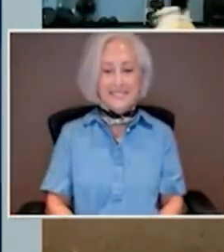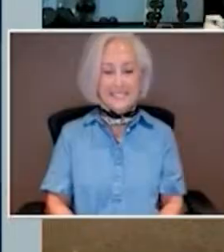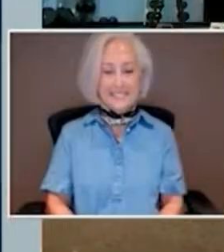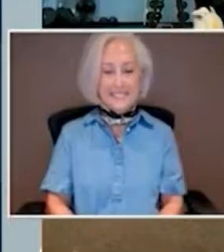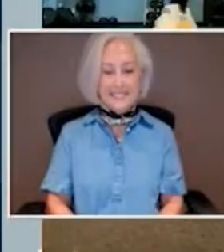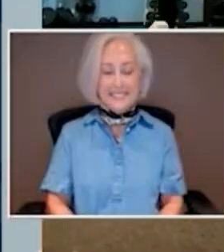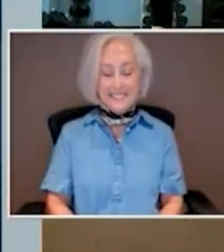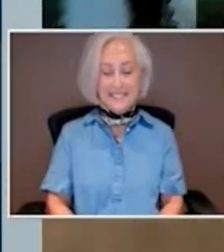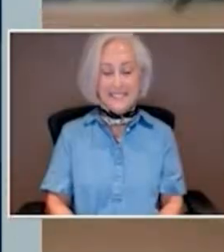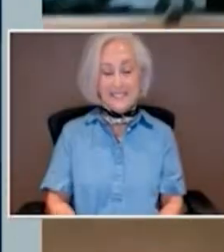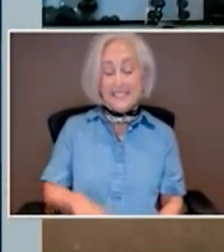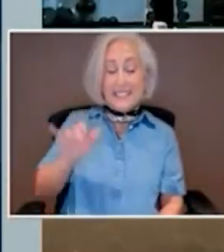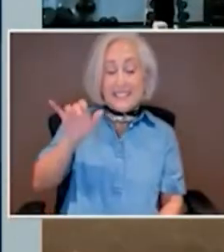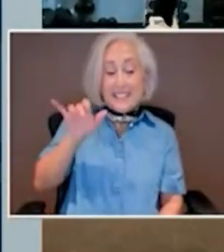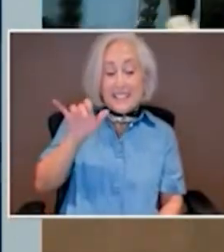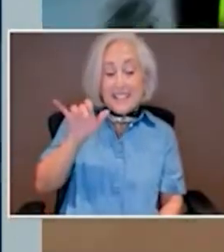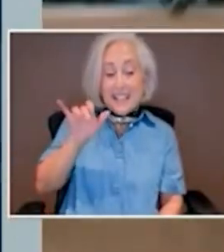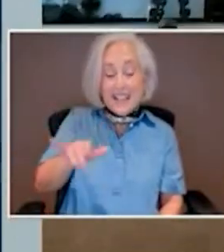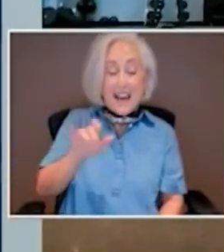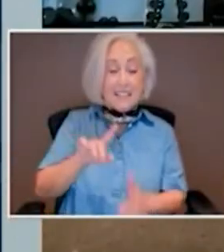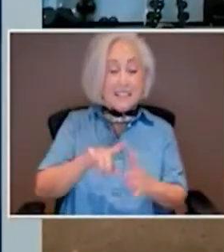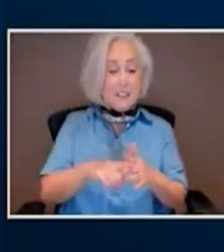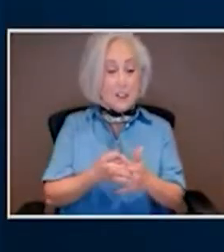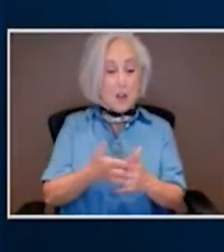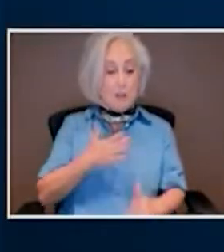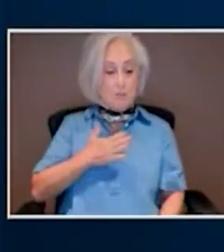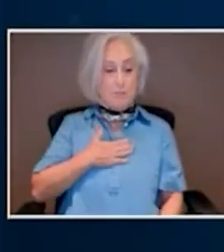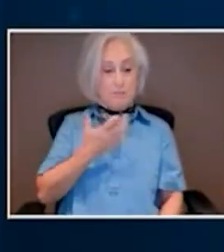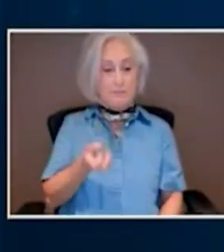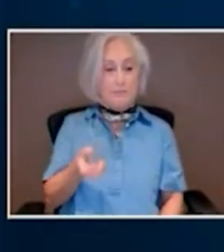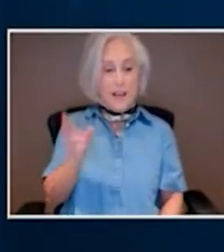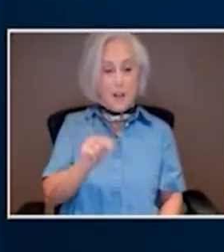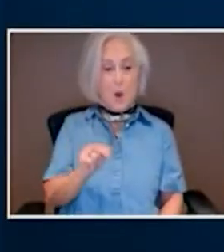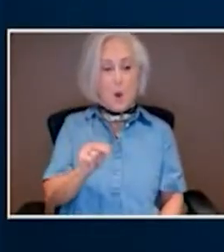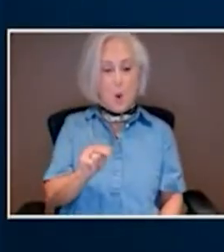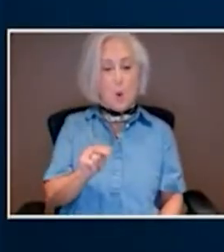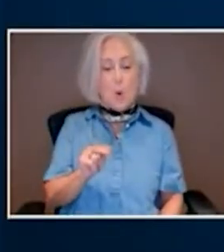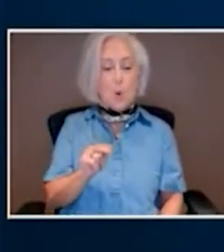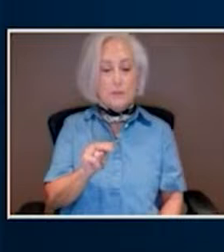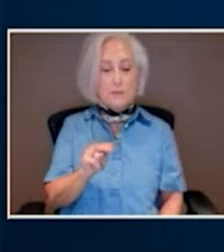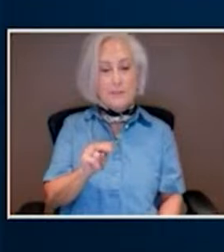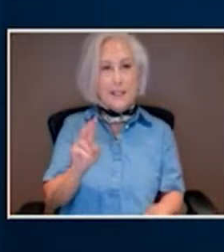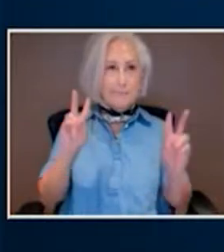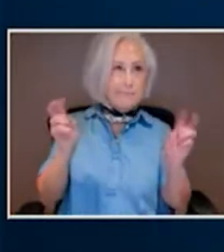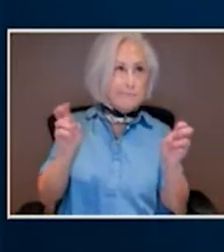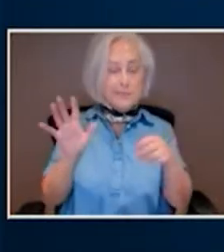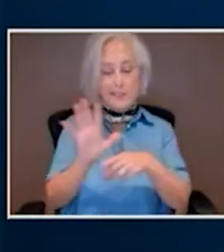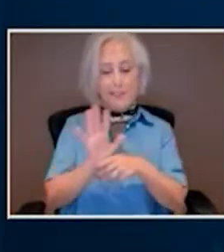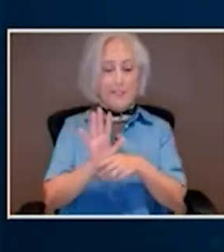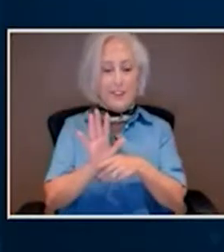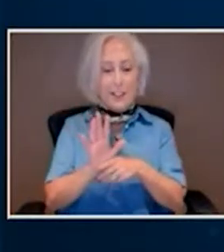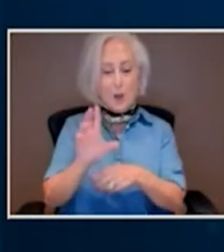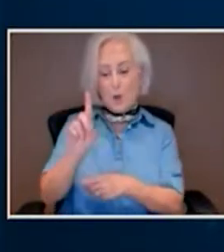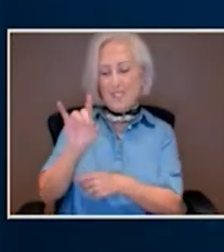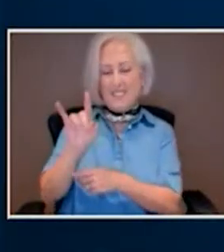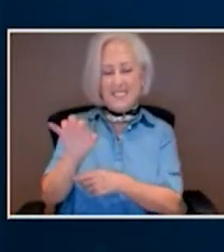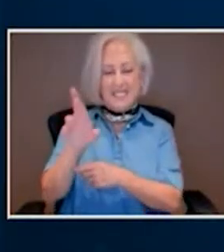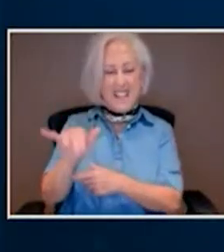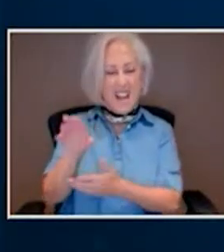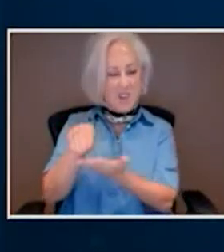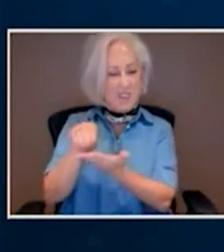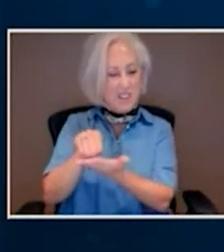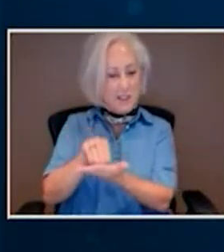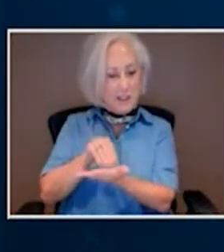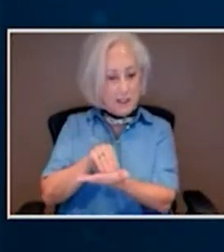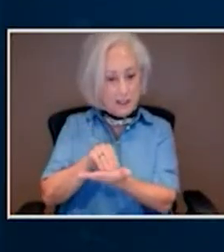So that started kind of as just my own video diary type thing. I've shared posts on